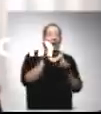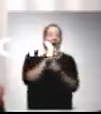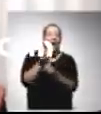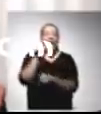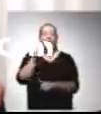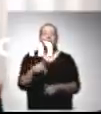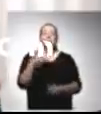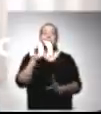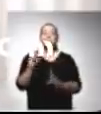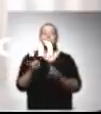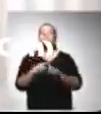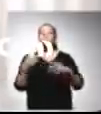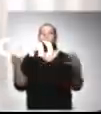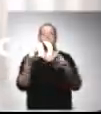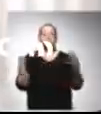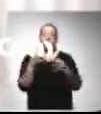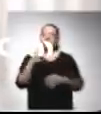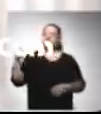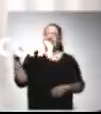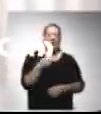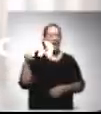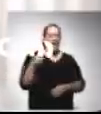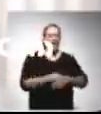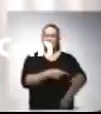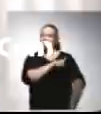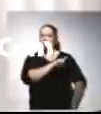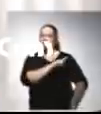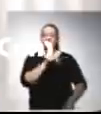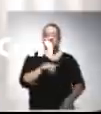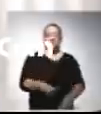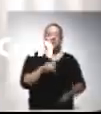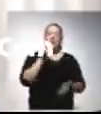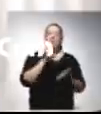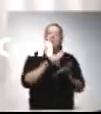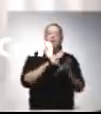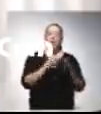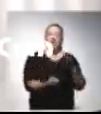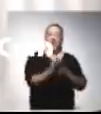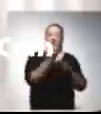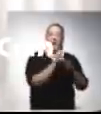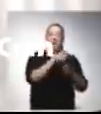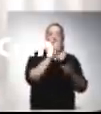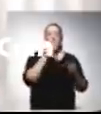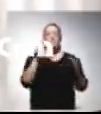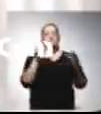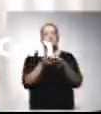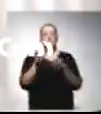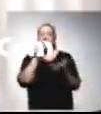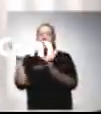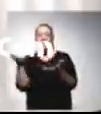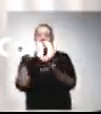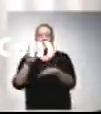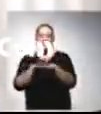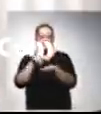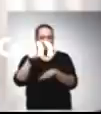people saying this thing is dying off, I think it's increasing in lava output. Maybe the quakes have decreased, and they have, I think,